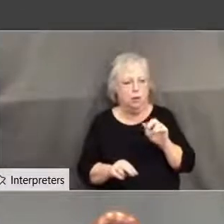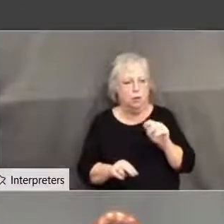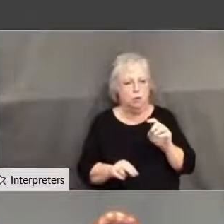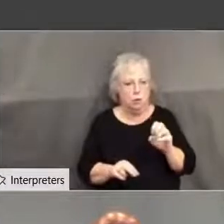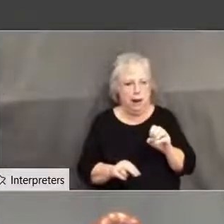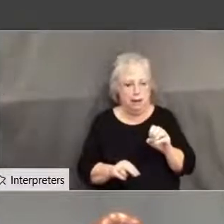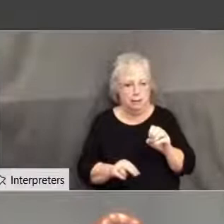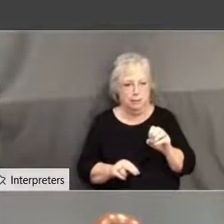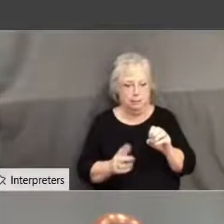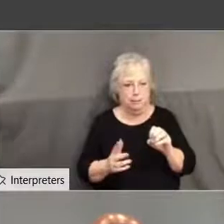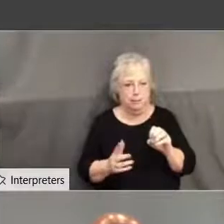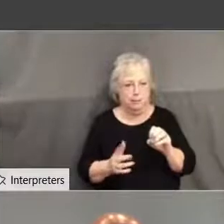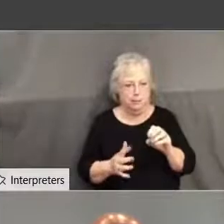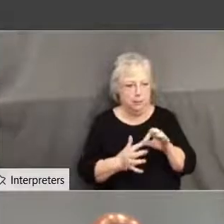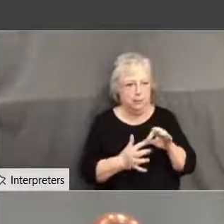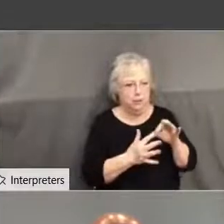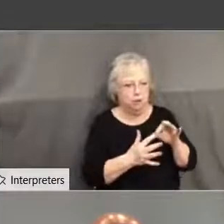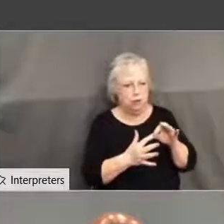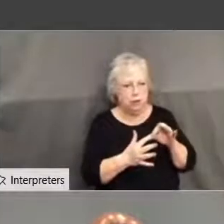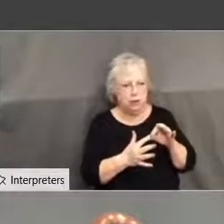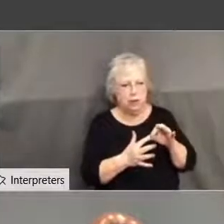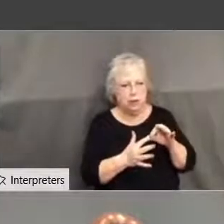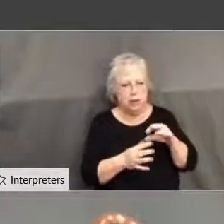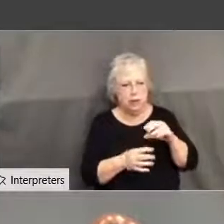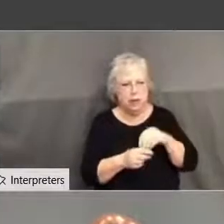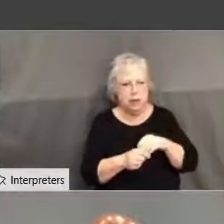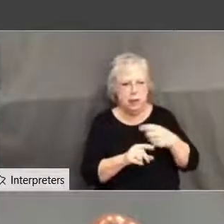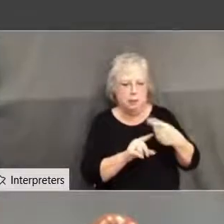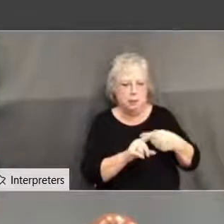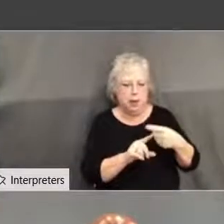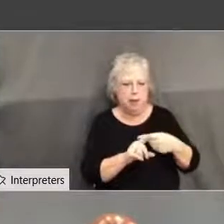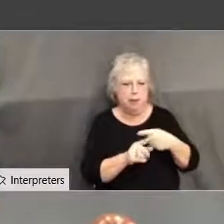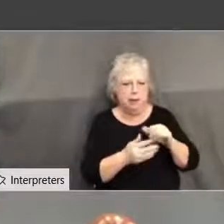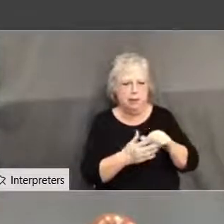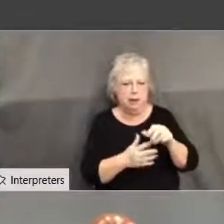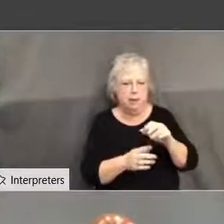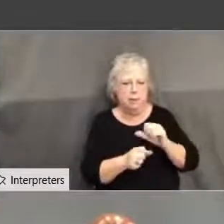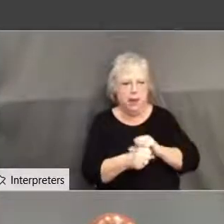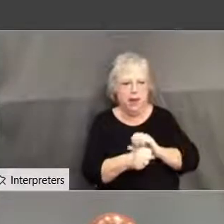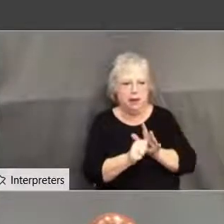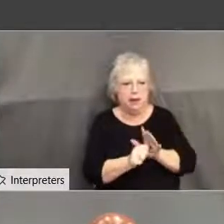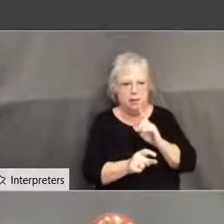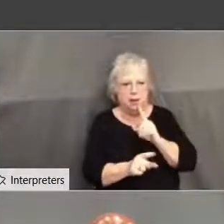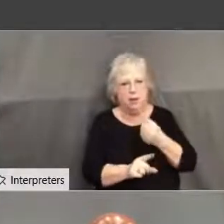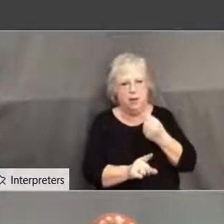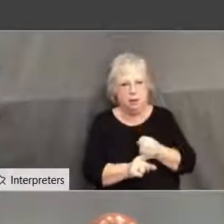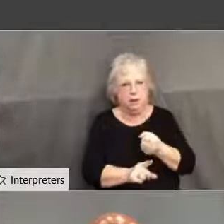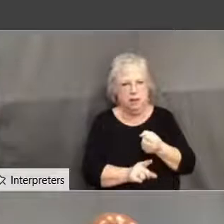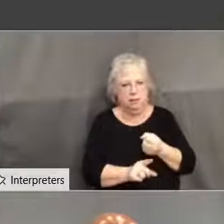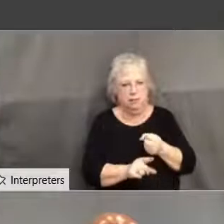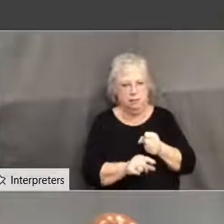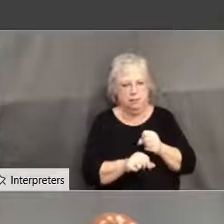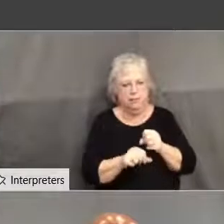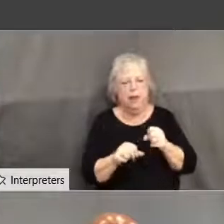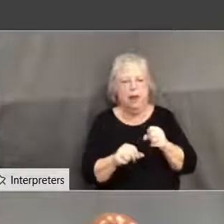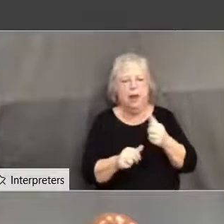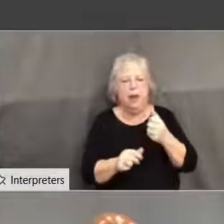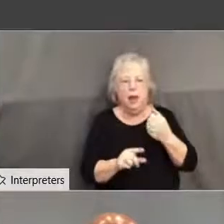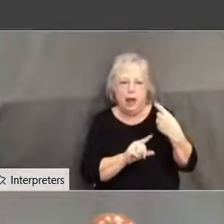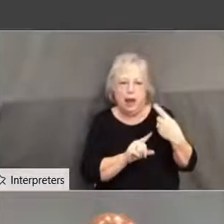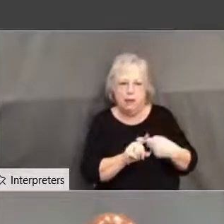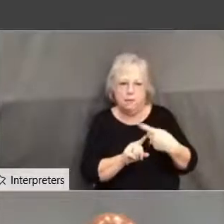especially in the months the pandemic really hit, every month